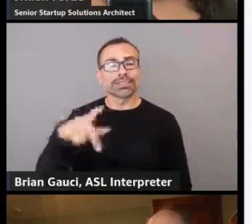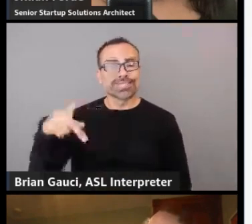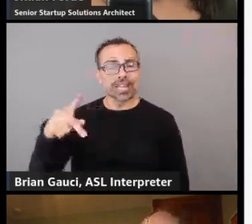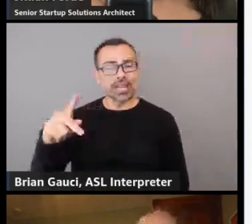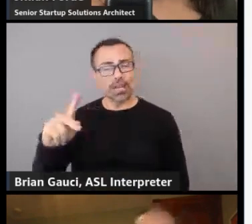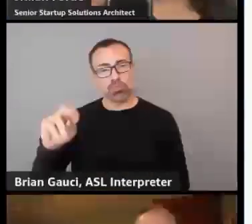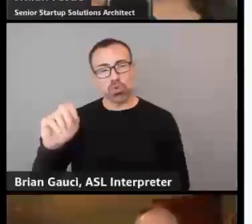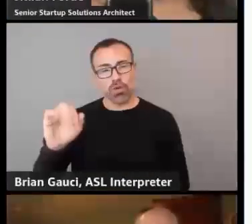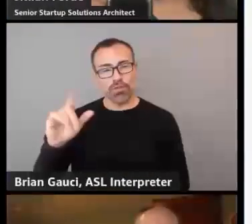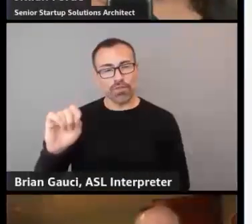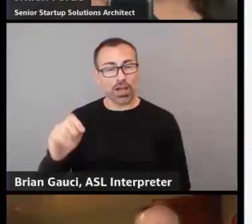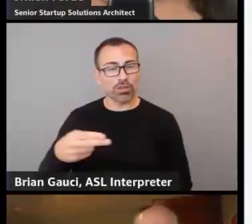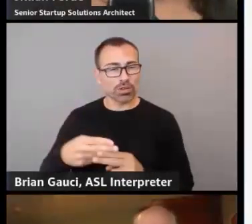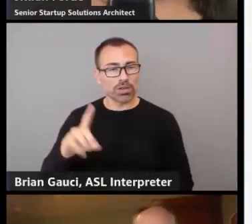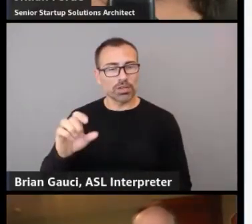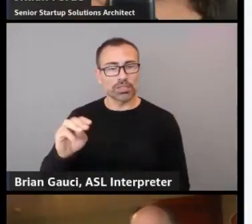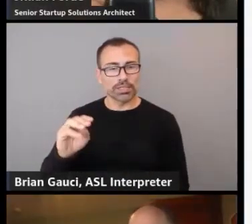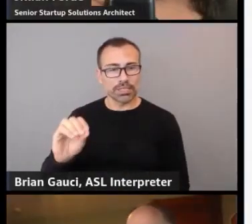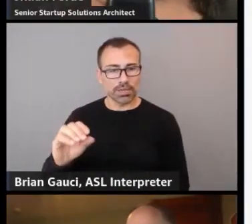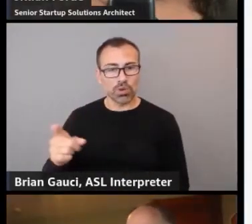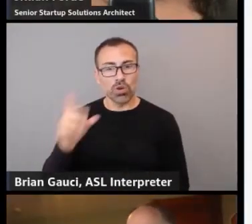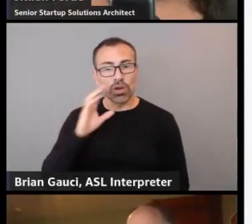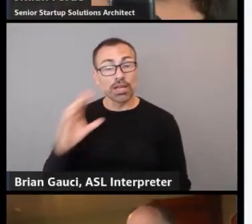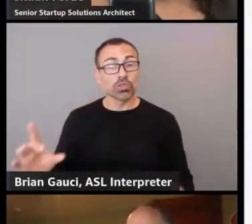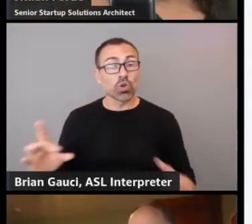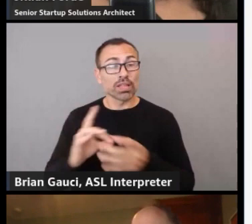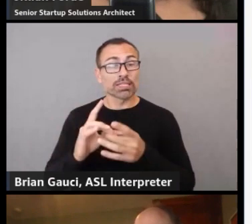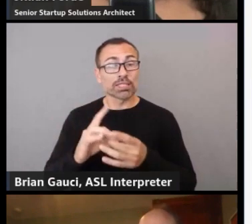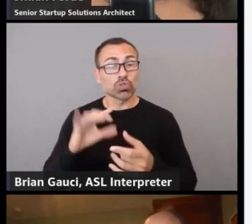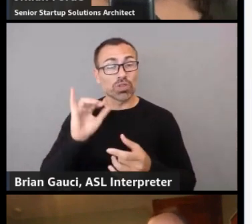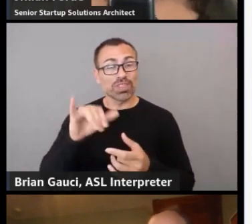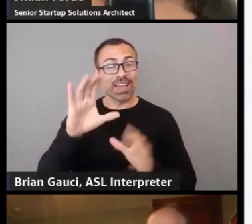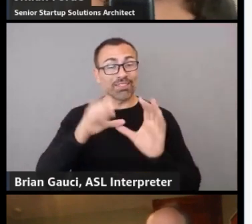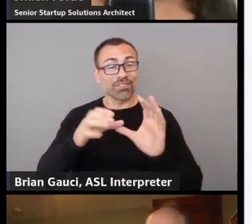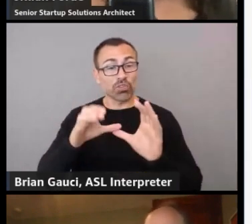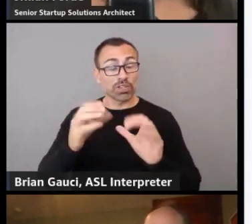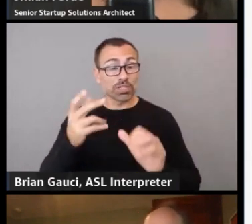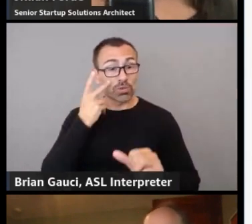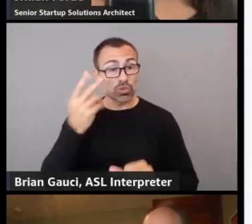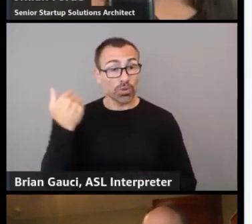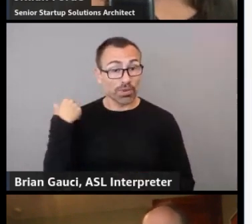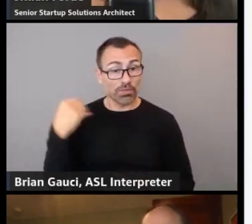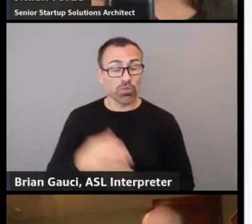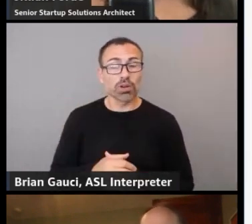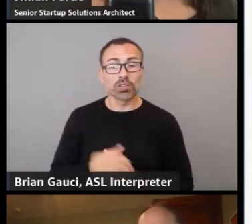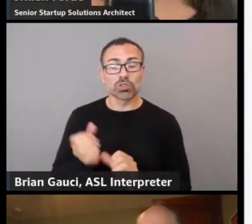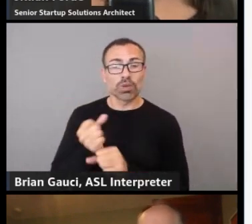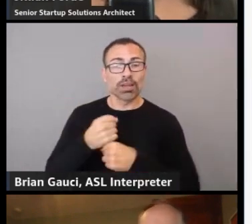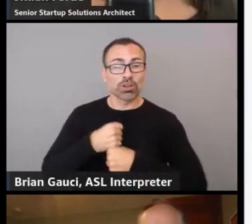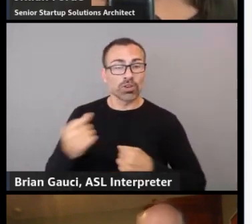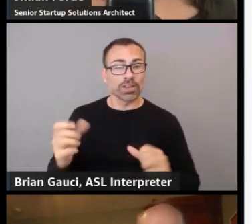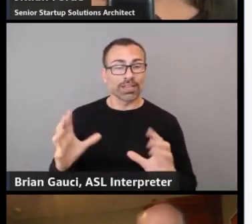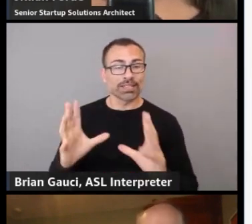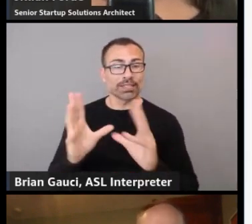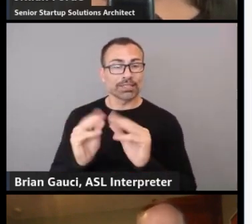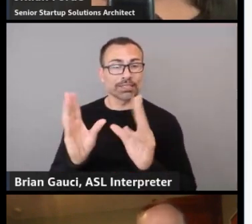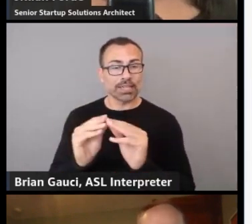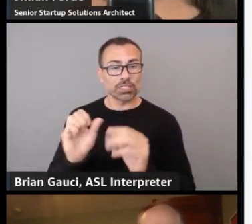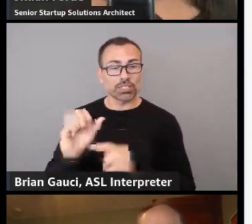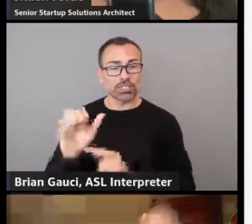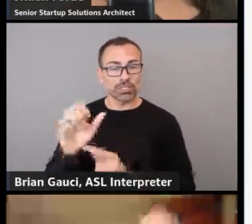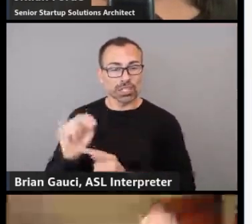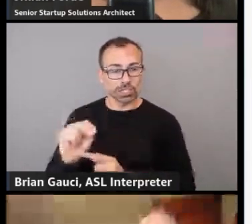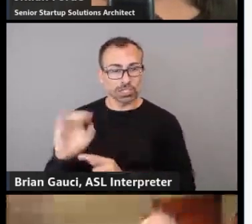So this is the thing that links in to that configuration I showed you earlier. So when I create this session object, this is the most important line in the